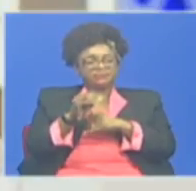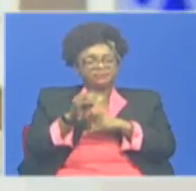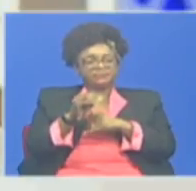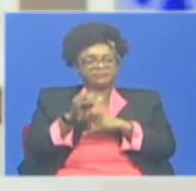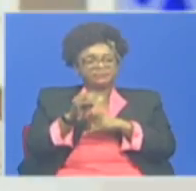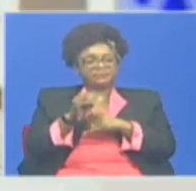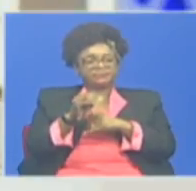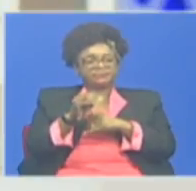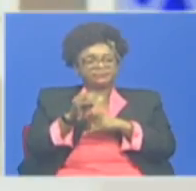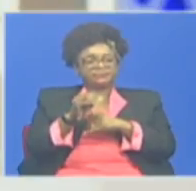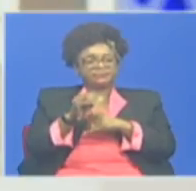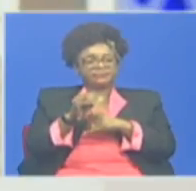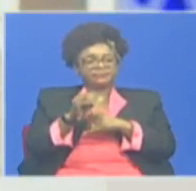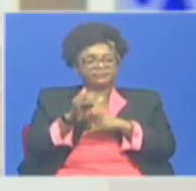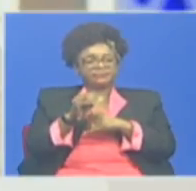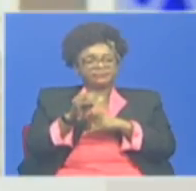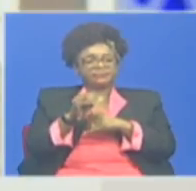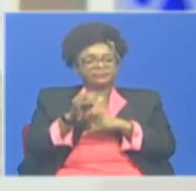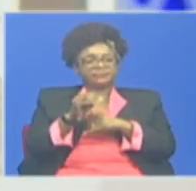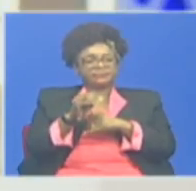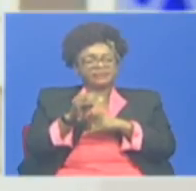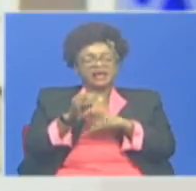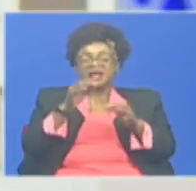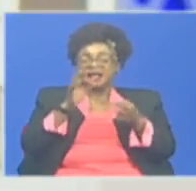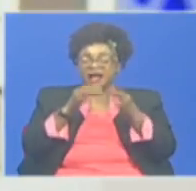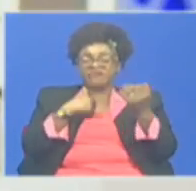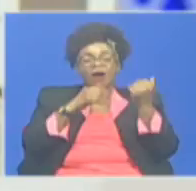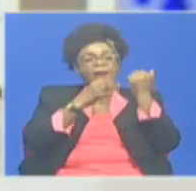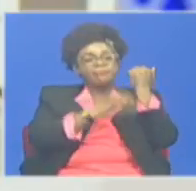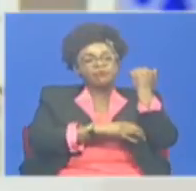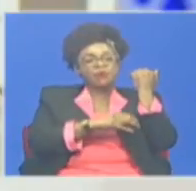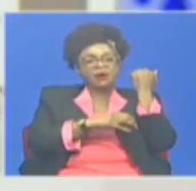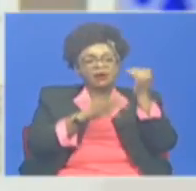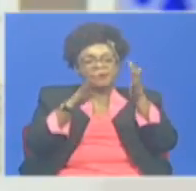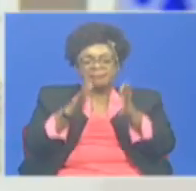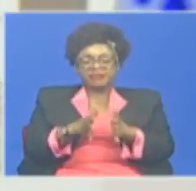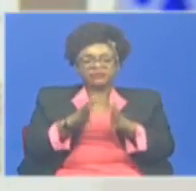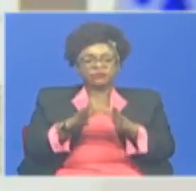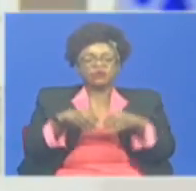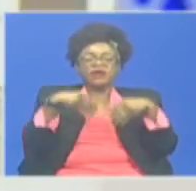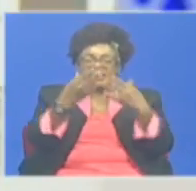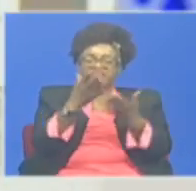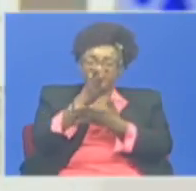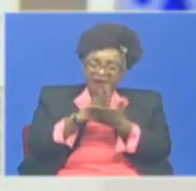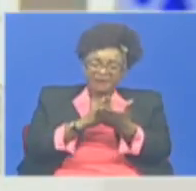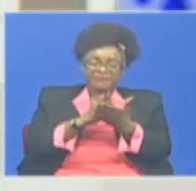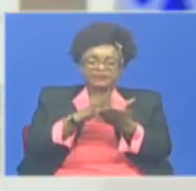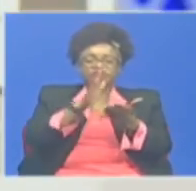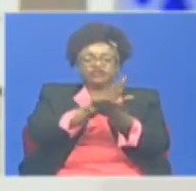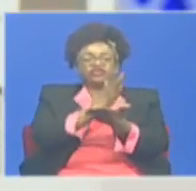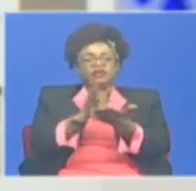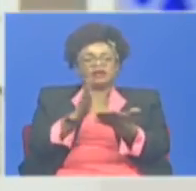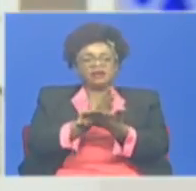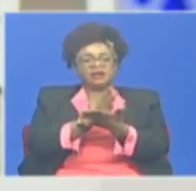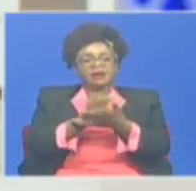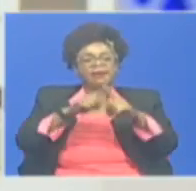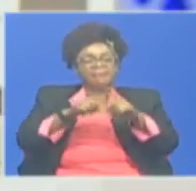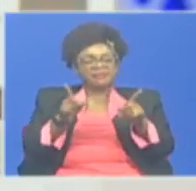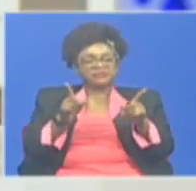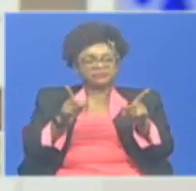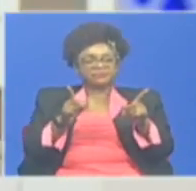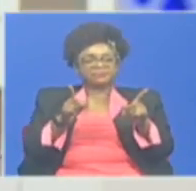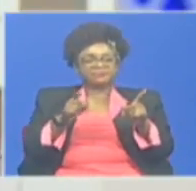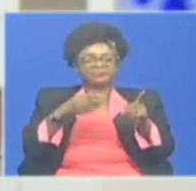Give the poor money saved to assist a house help. Half of your meat portion to give to the needy, but